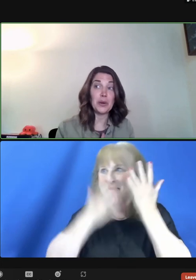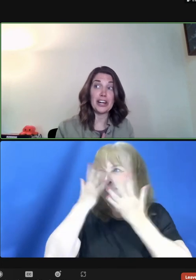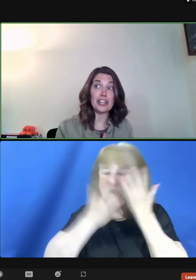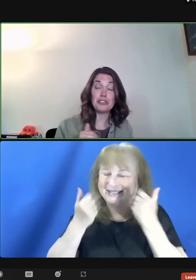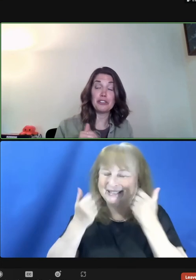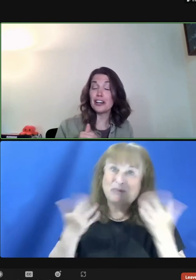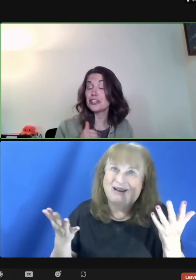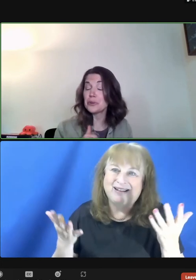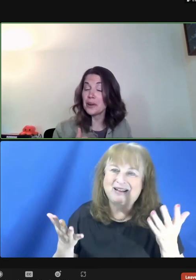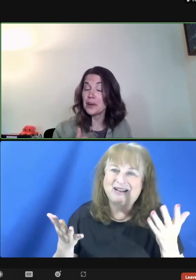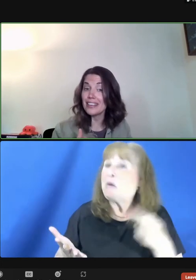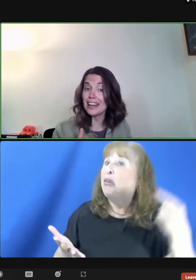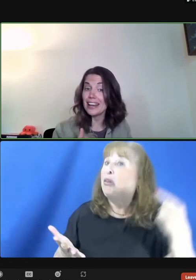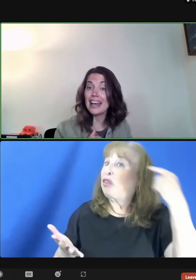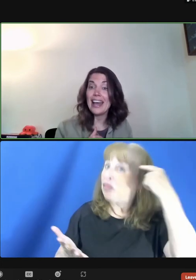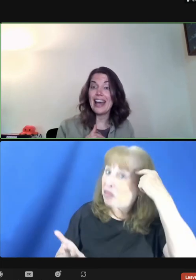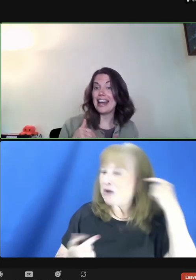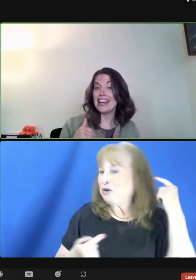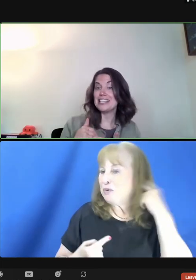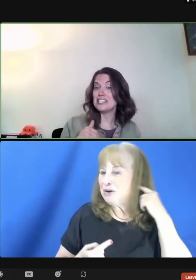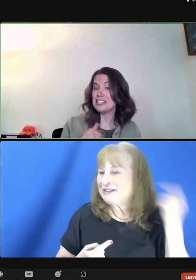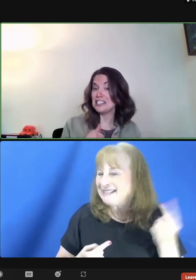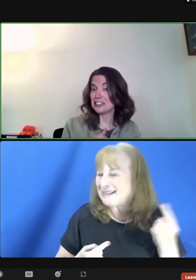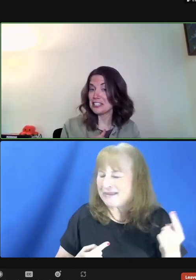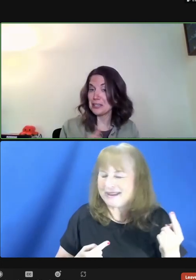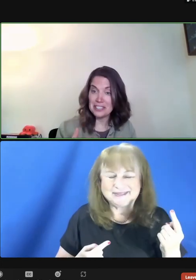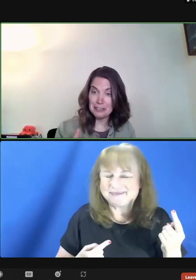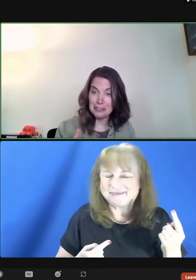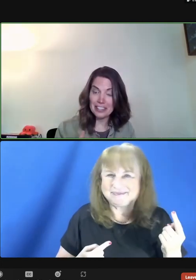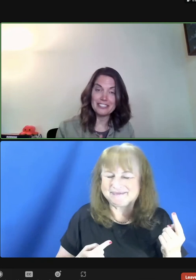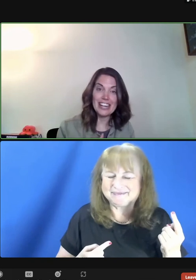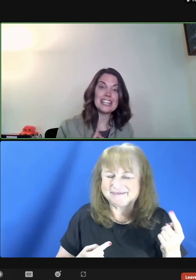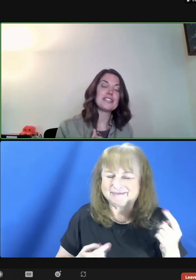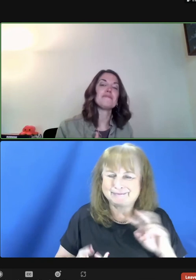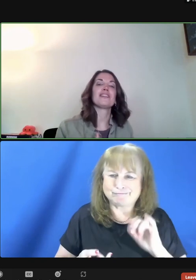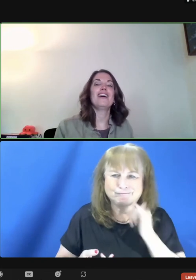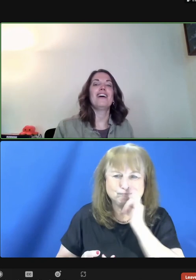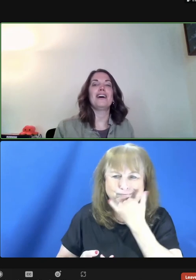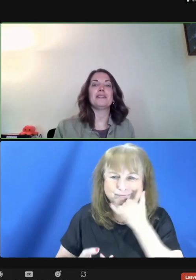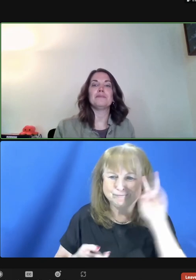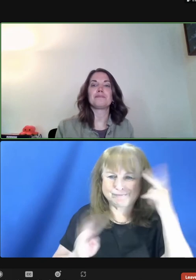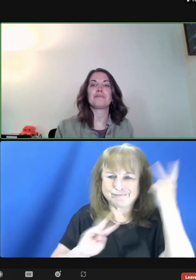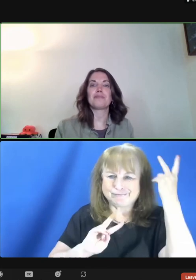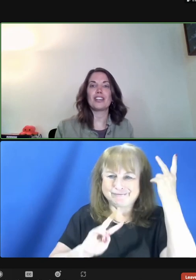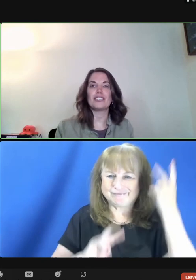might be, where you thought you heard one thing and you heard something different, right?